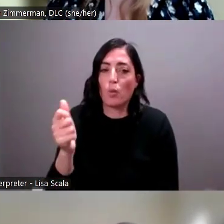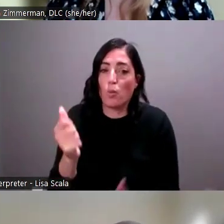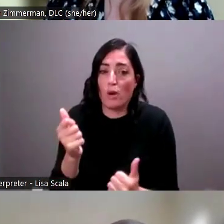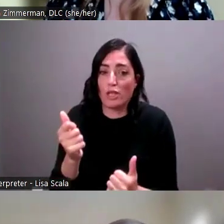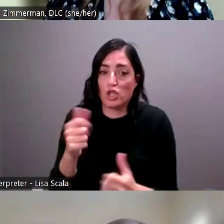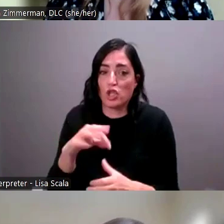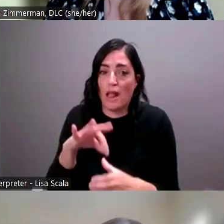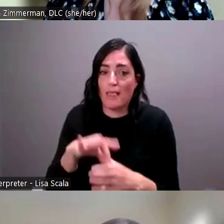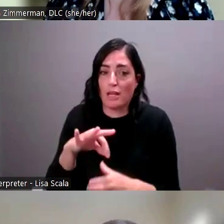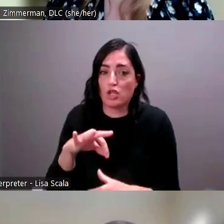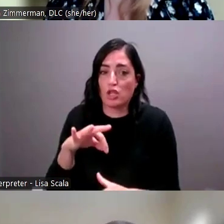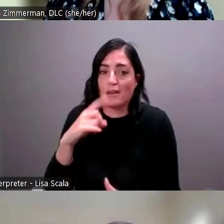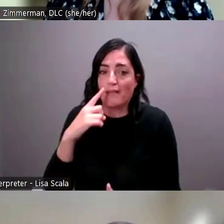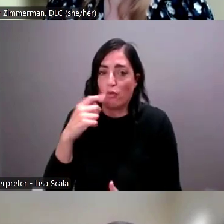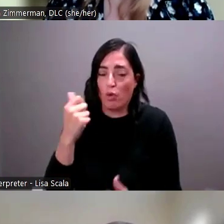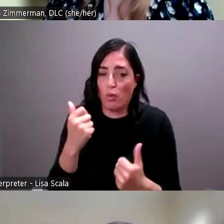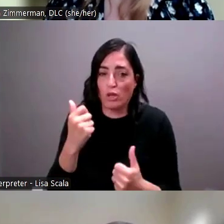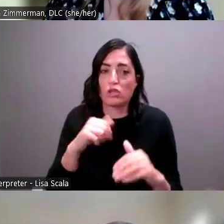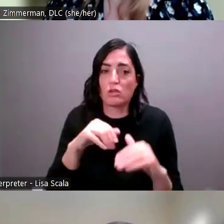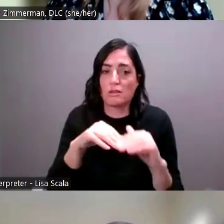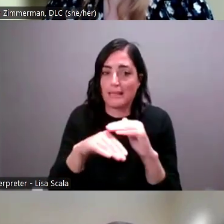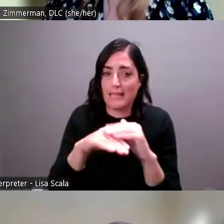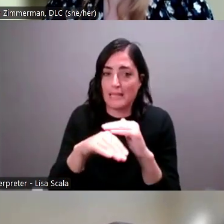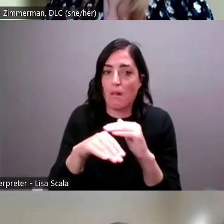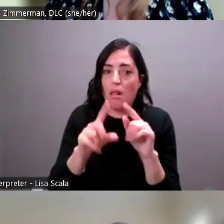want an accessible ballot for.